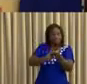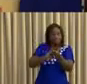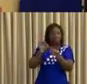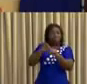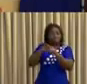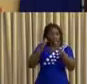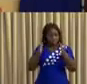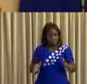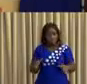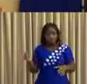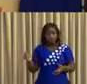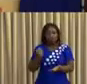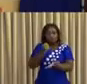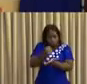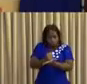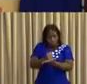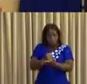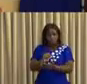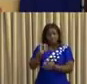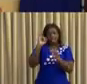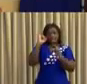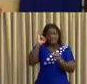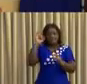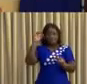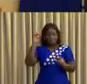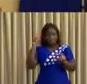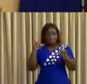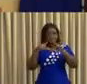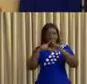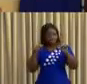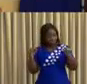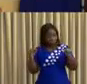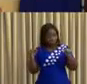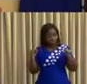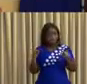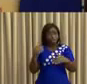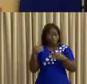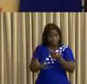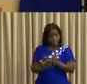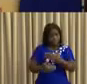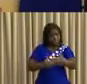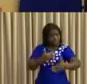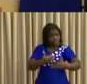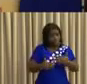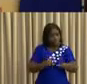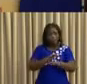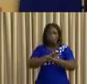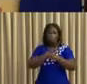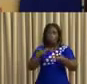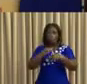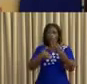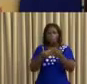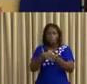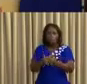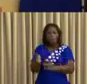registered and issued with a voter ID card. By these procedures, all eligible